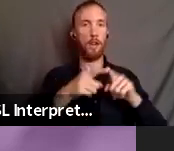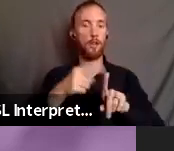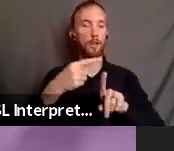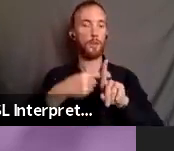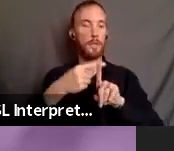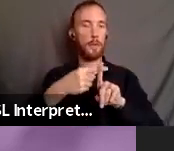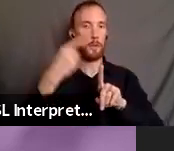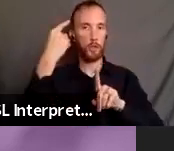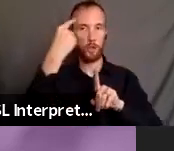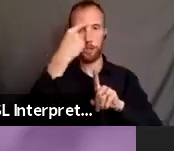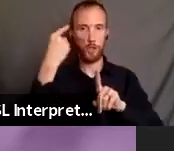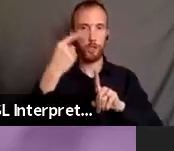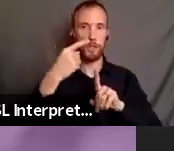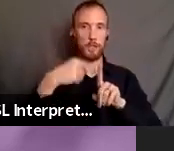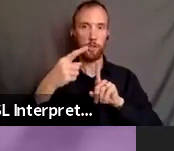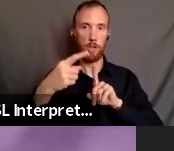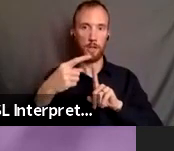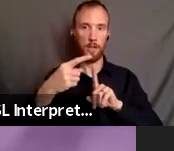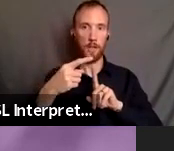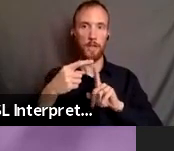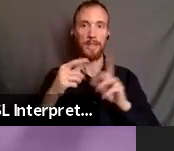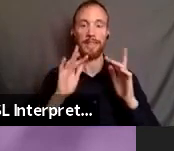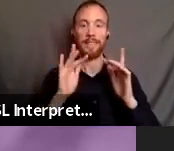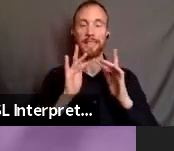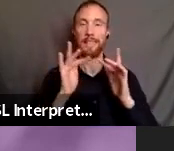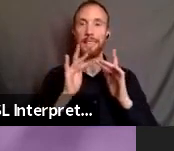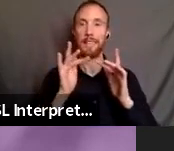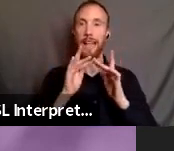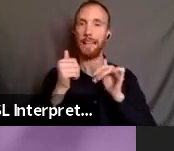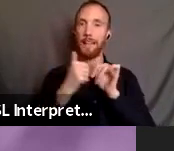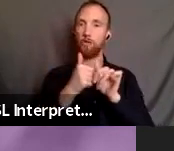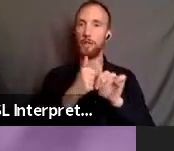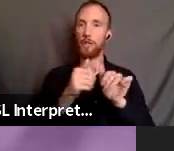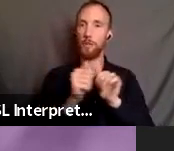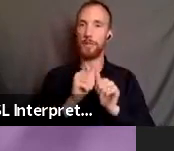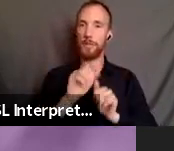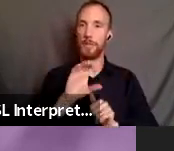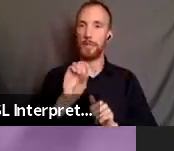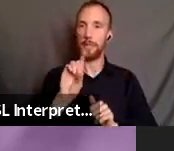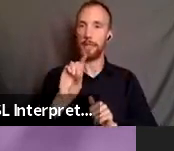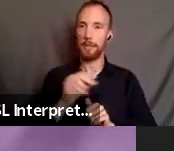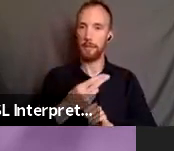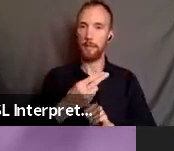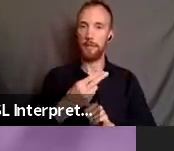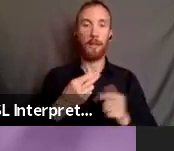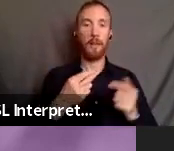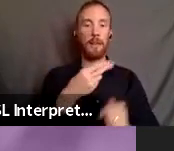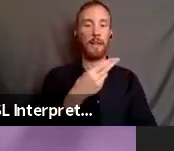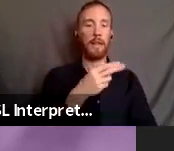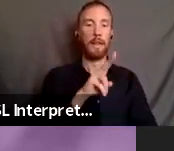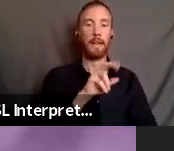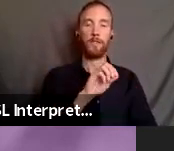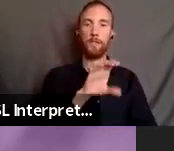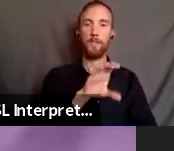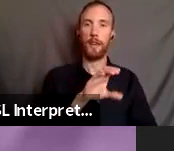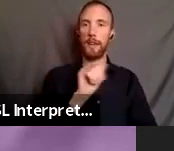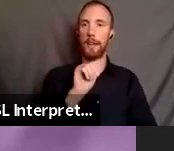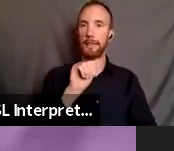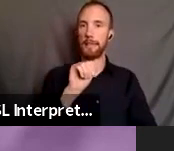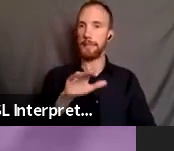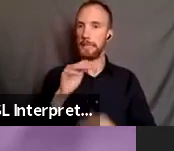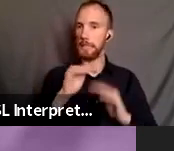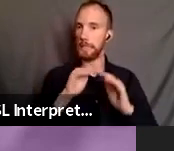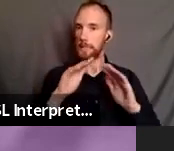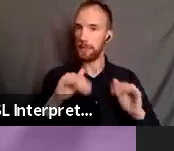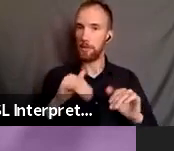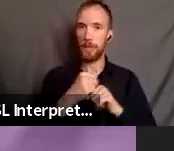contact tracing system implemented in partnership with cdph upgrades to our hvac and building automation systems at all of our schools